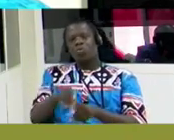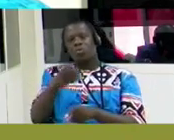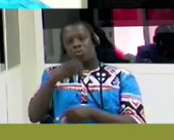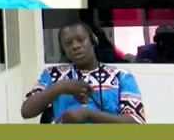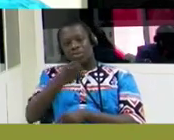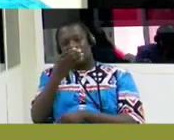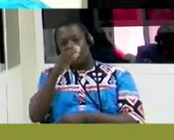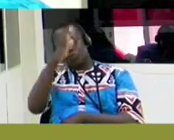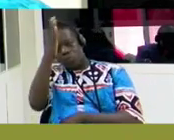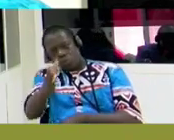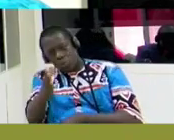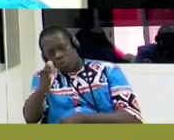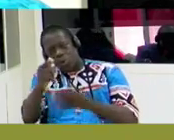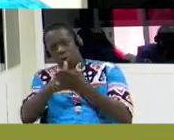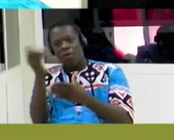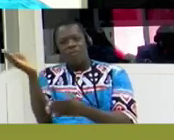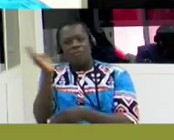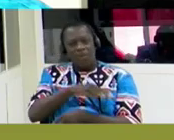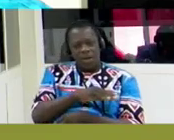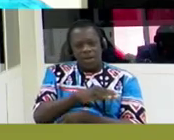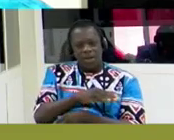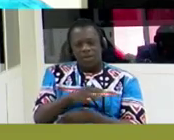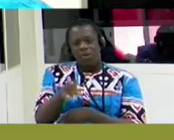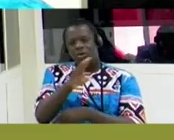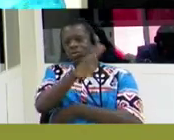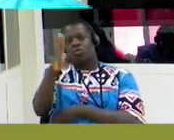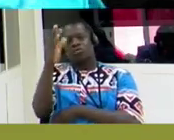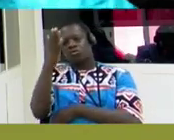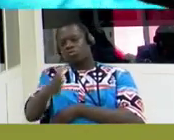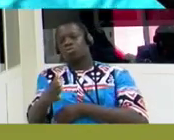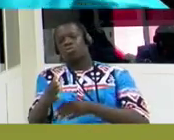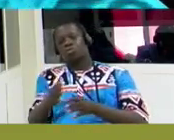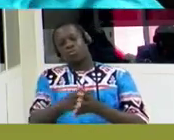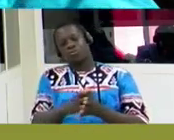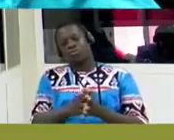lie? That is not true.